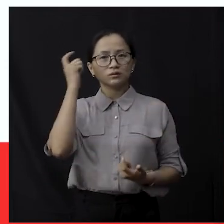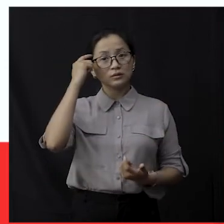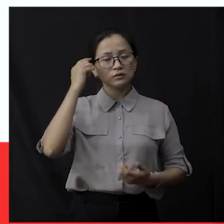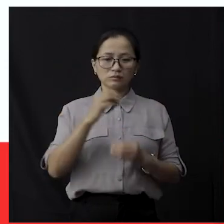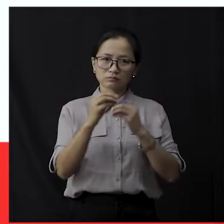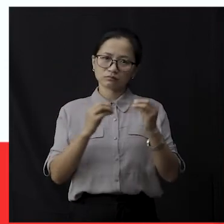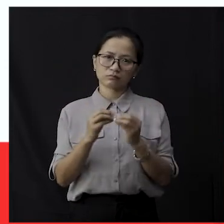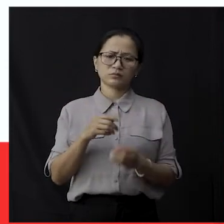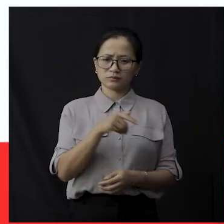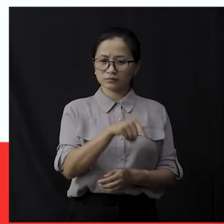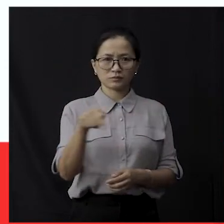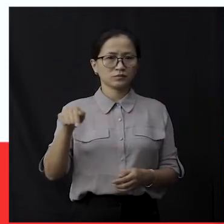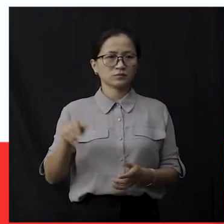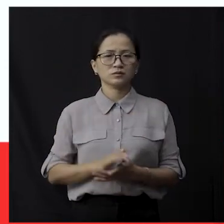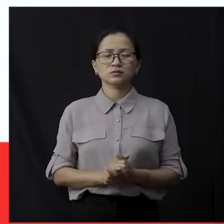about this?